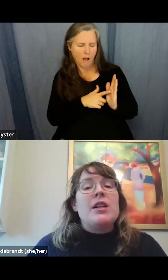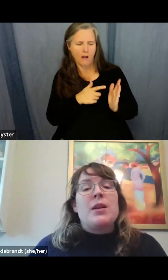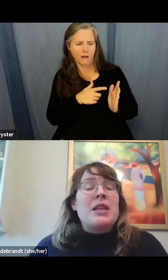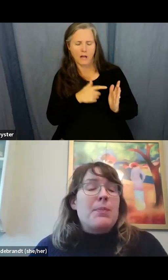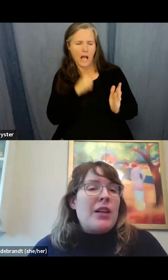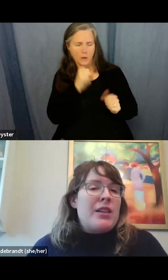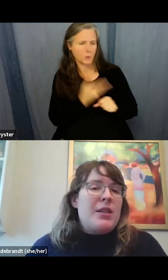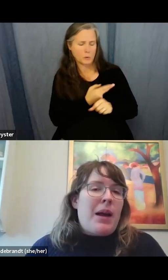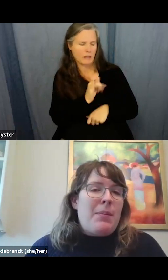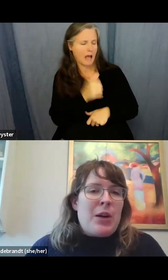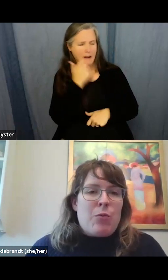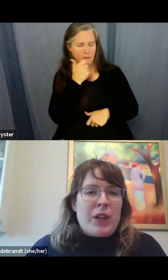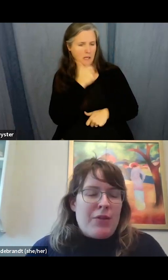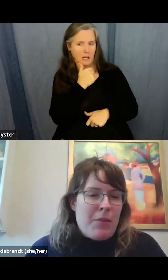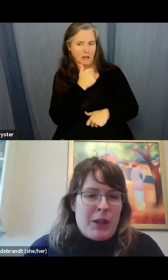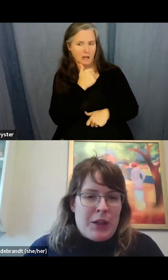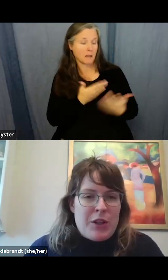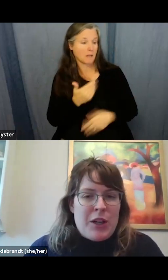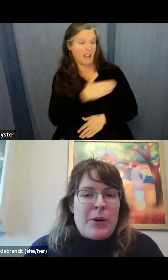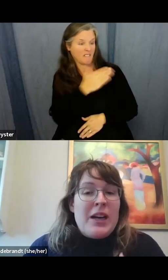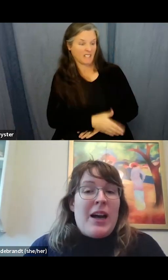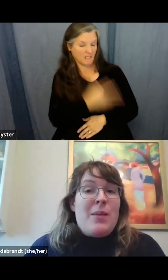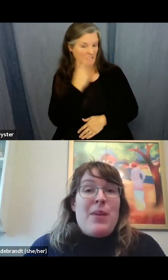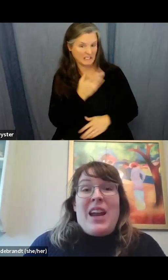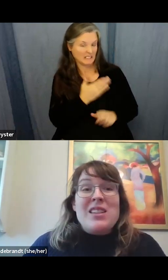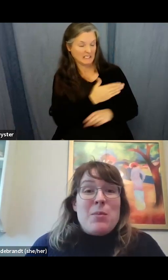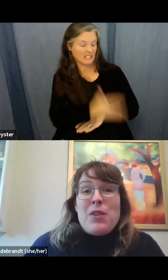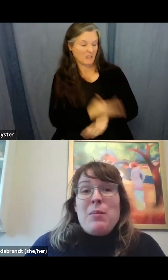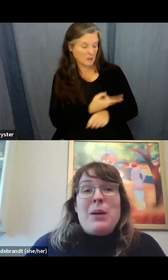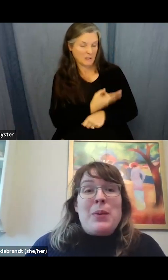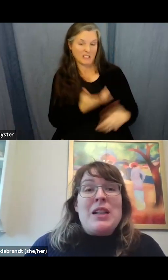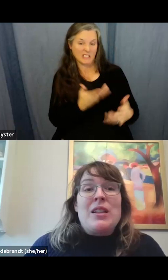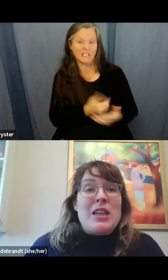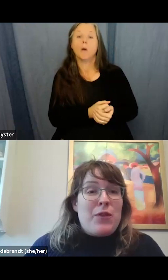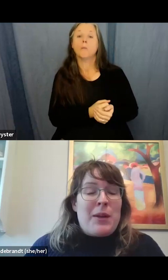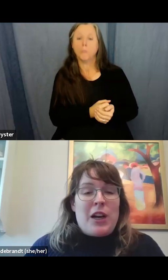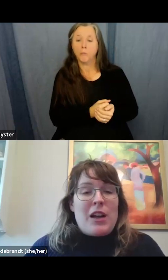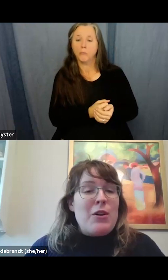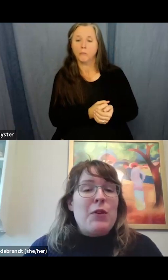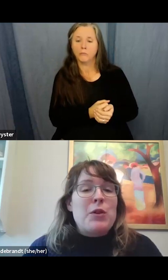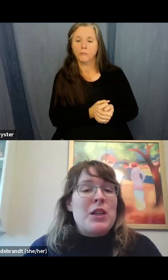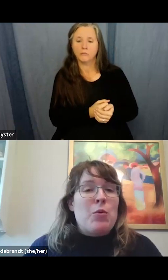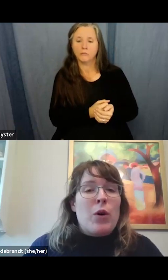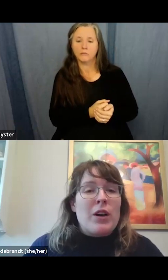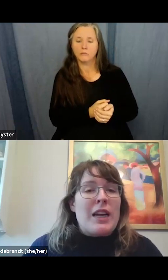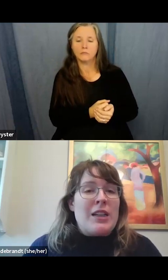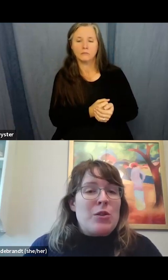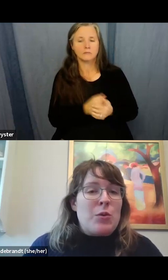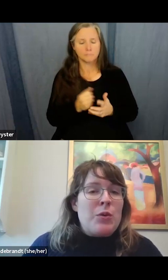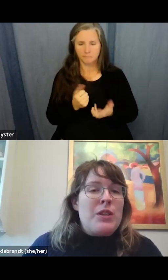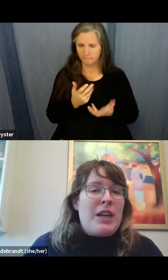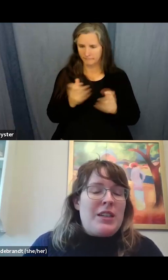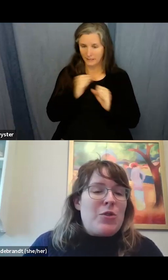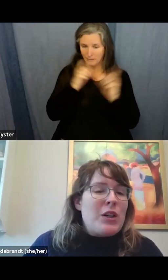schools, some of these policies might be really familiar to you. And some of them might be less familiar. Even folks that work